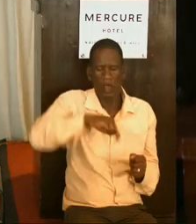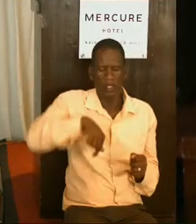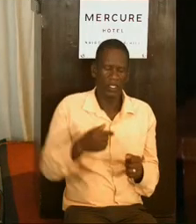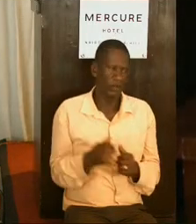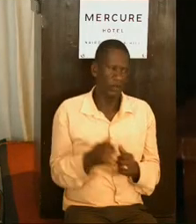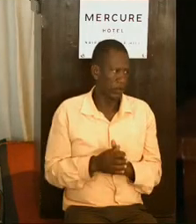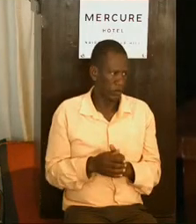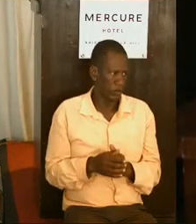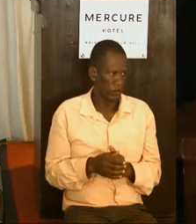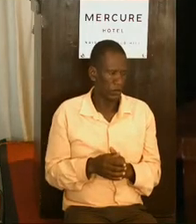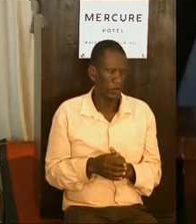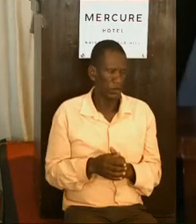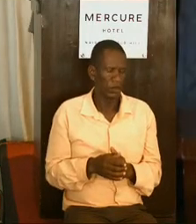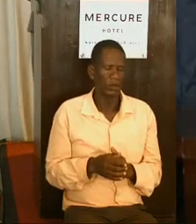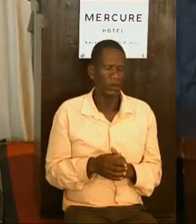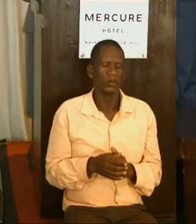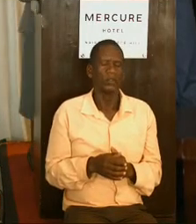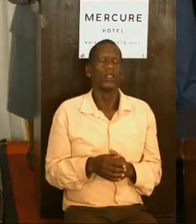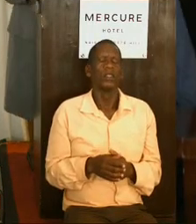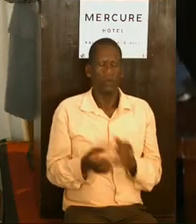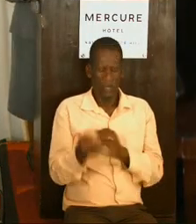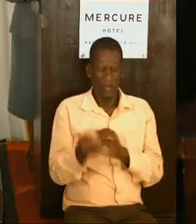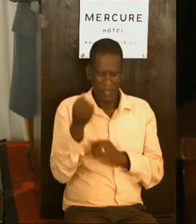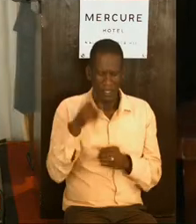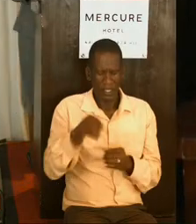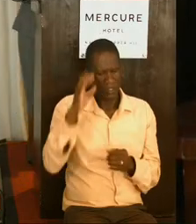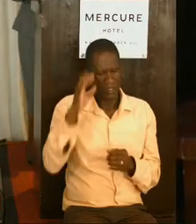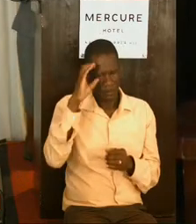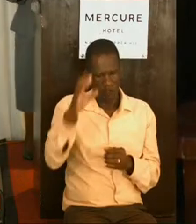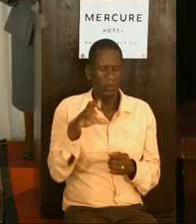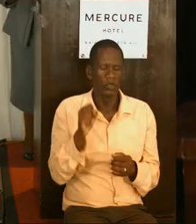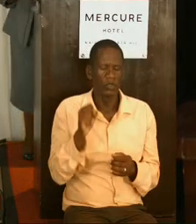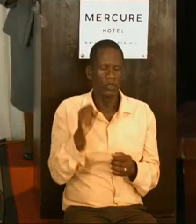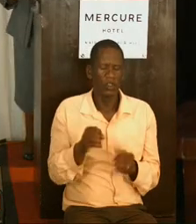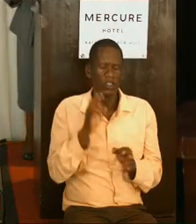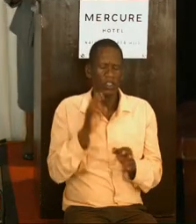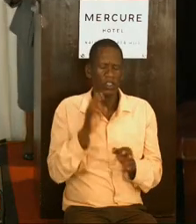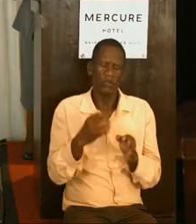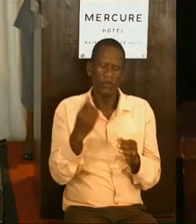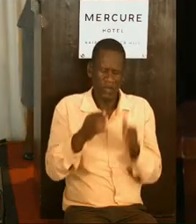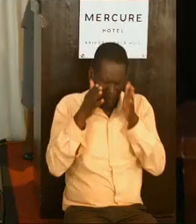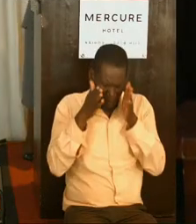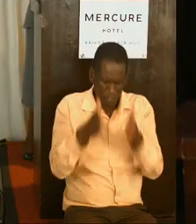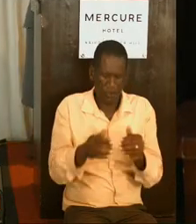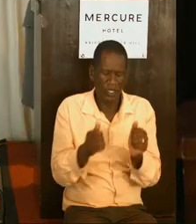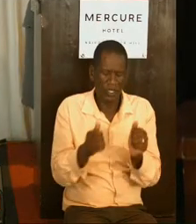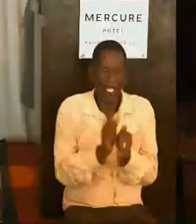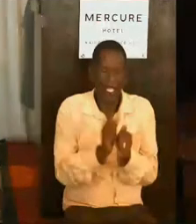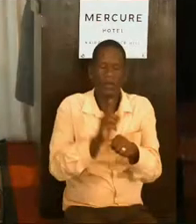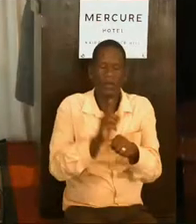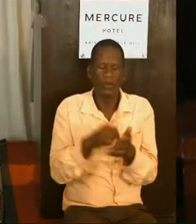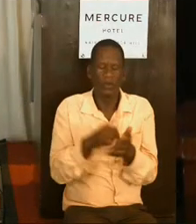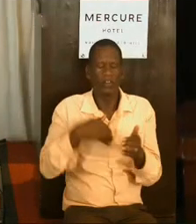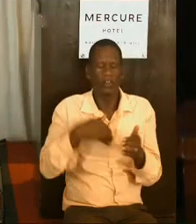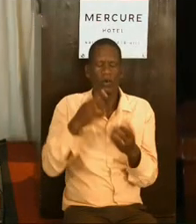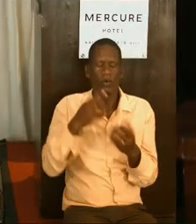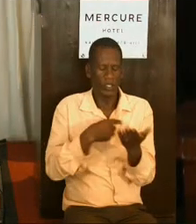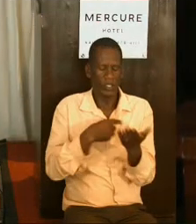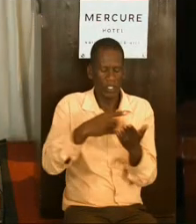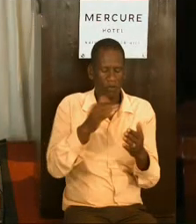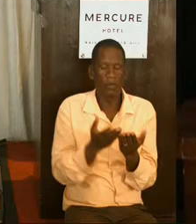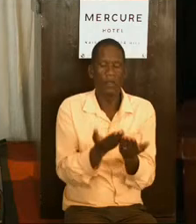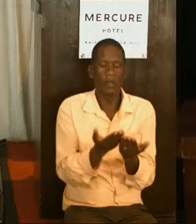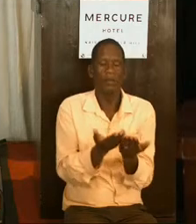to to to to to to to to understand this concept so if we just stick to 10 minutes so that we can have more discussion from